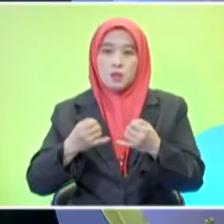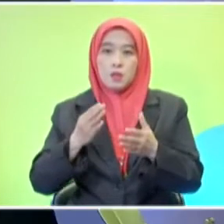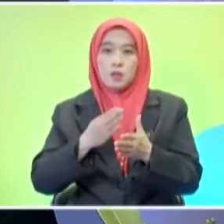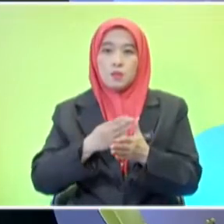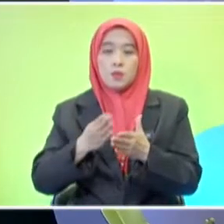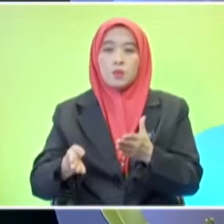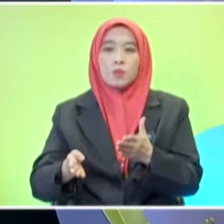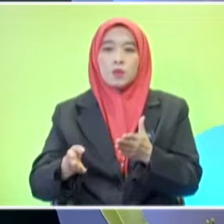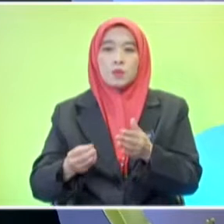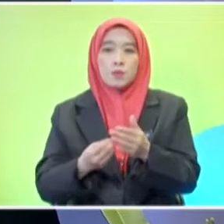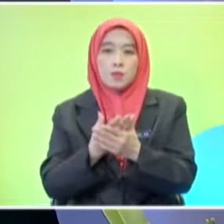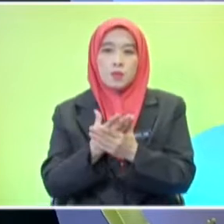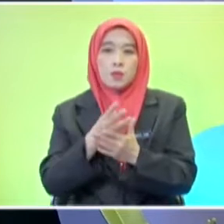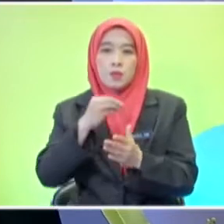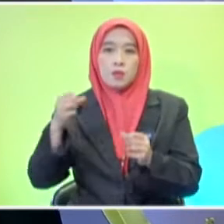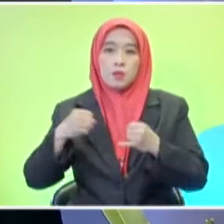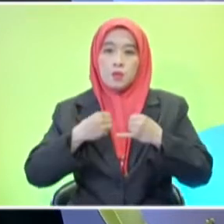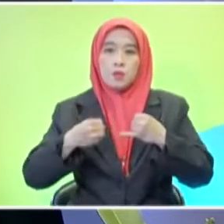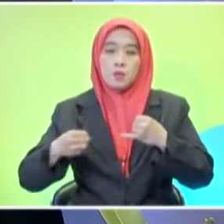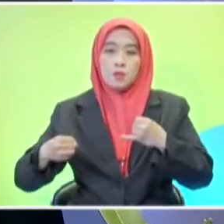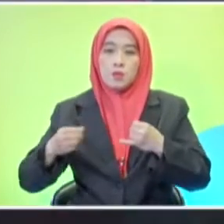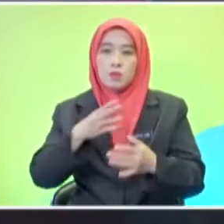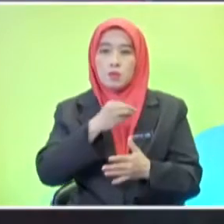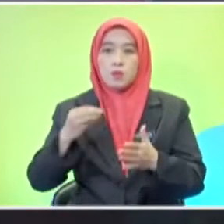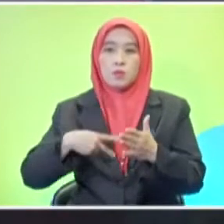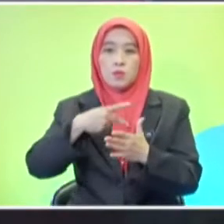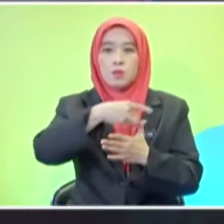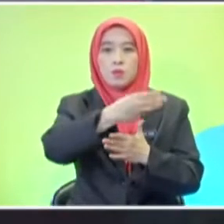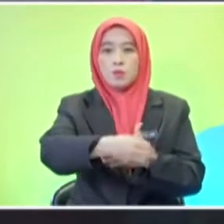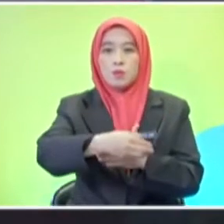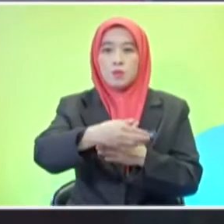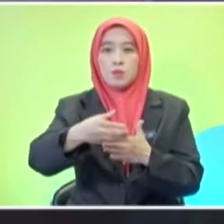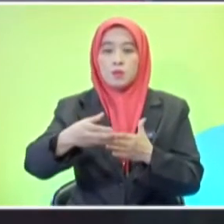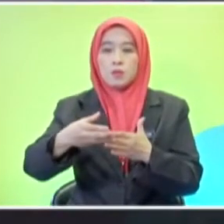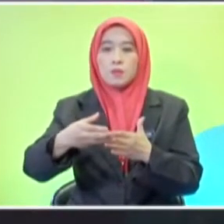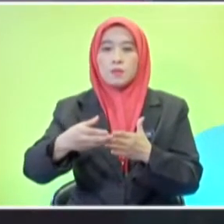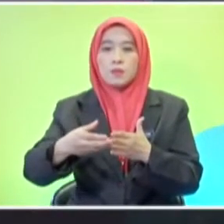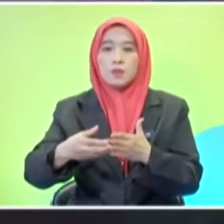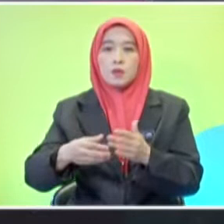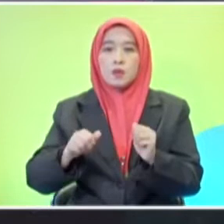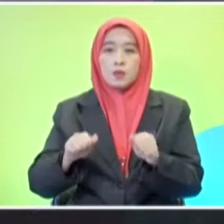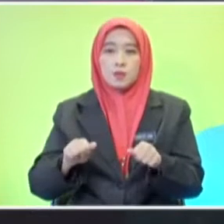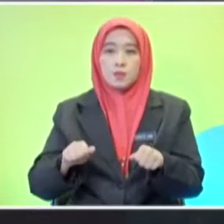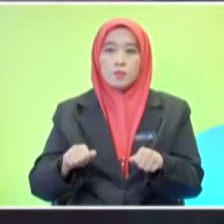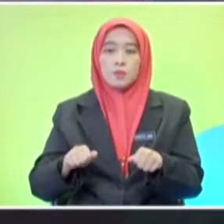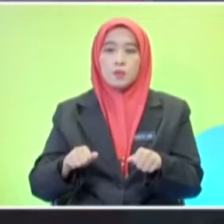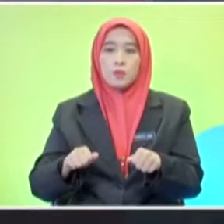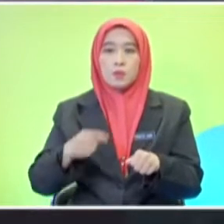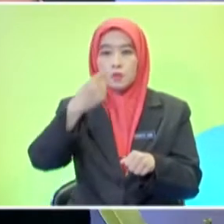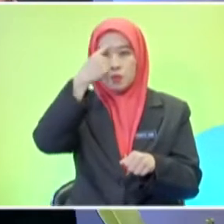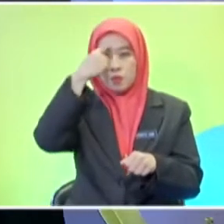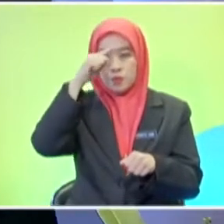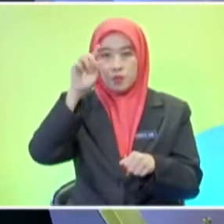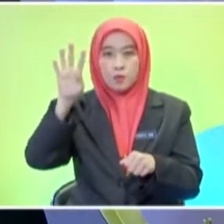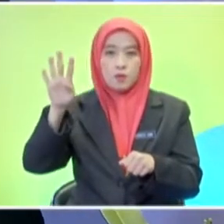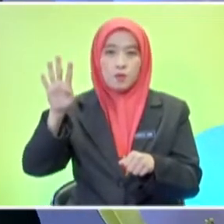of komensalism and also parasitism. Wow, okay. Mr. Q, please proceed. All right, so for the factors